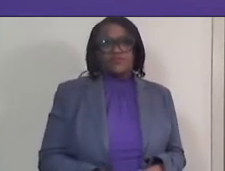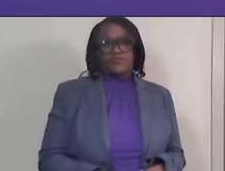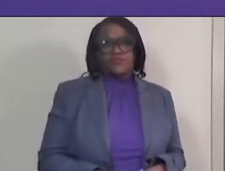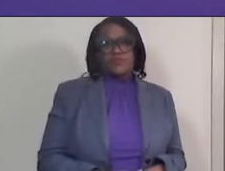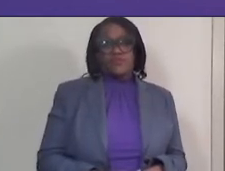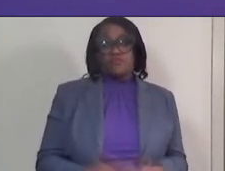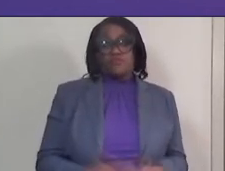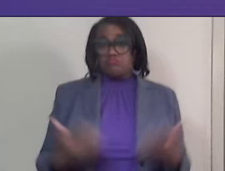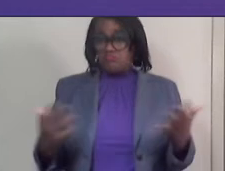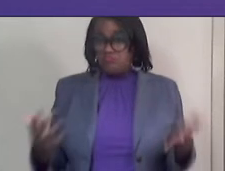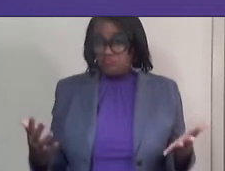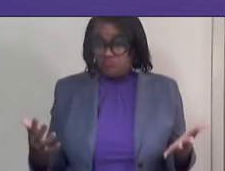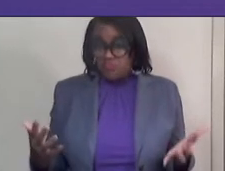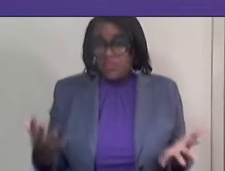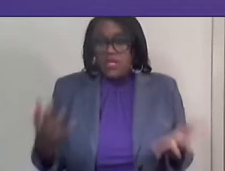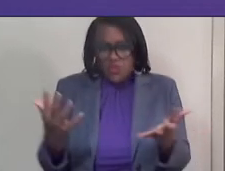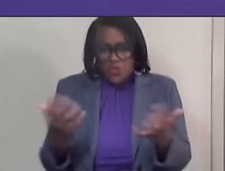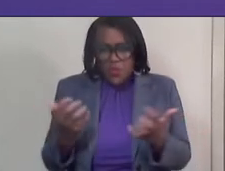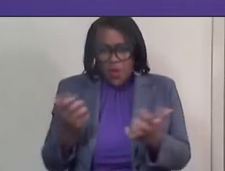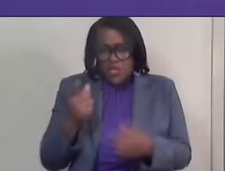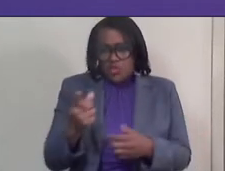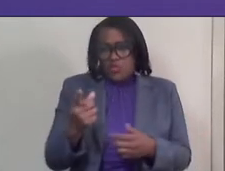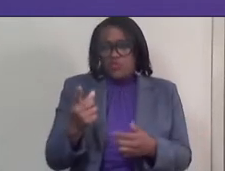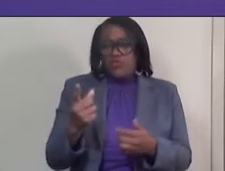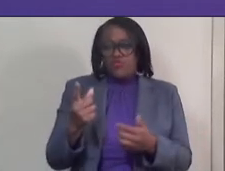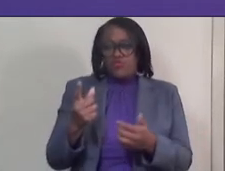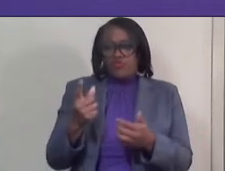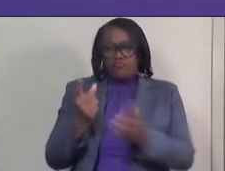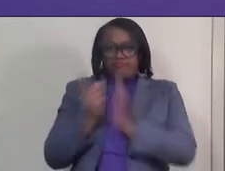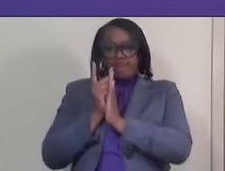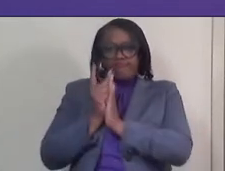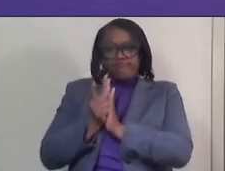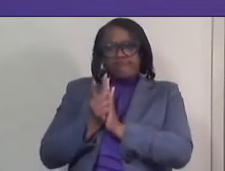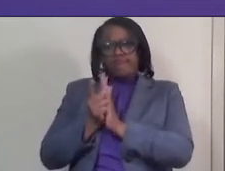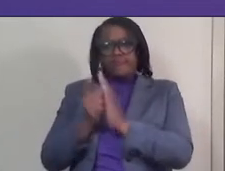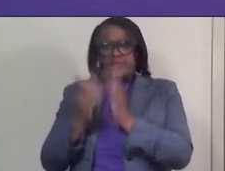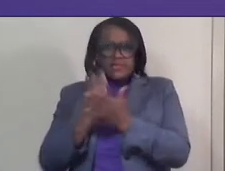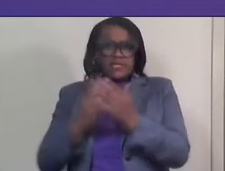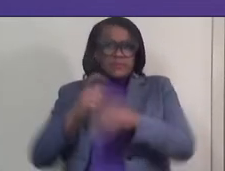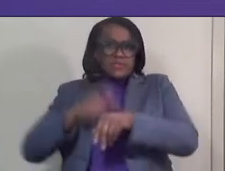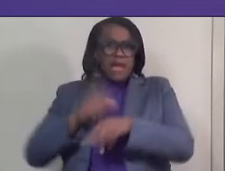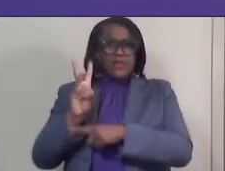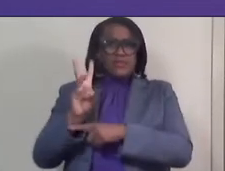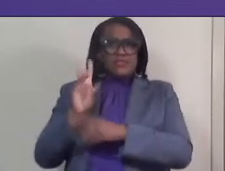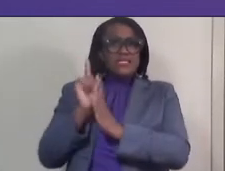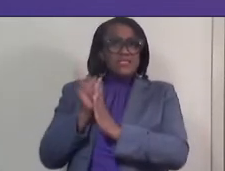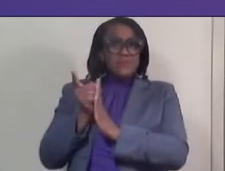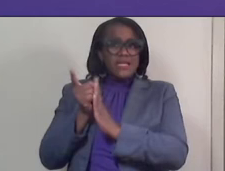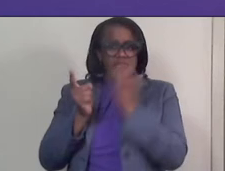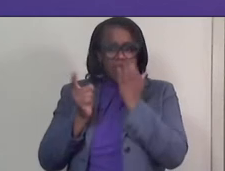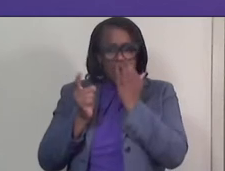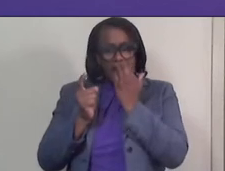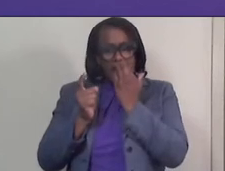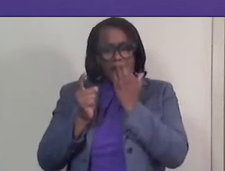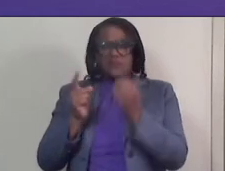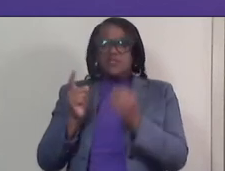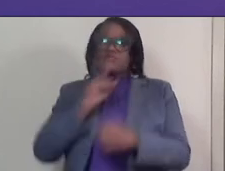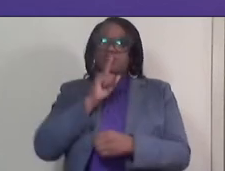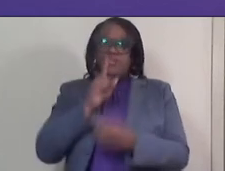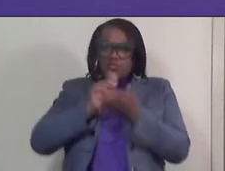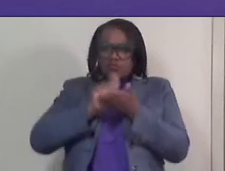So we'd like you to take some time, about 6 minutes, and begin to write